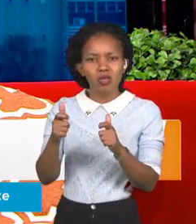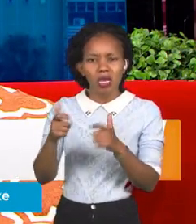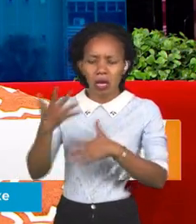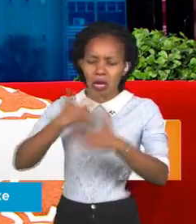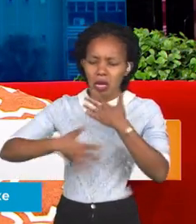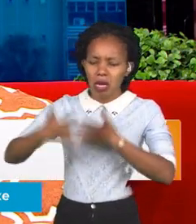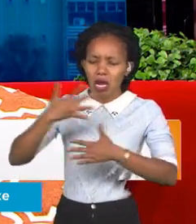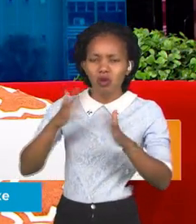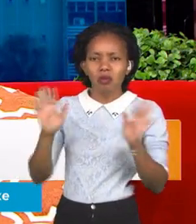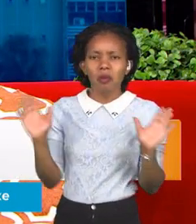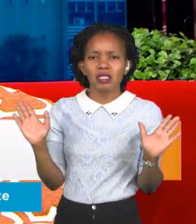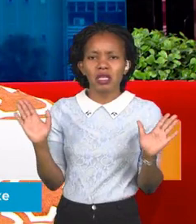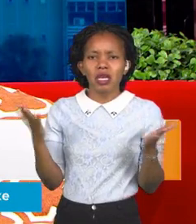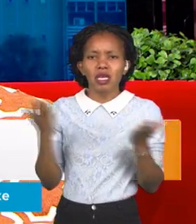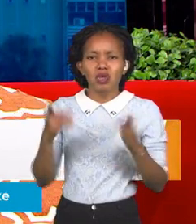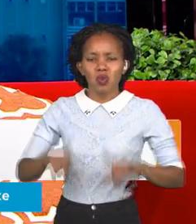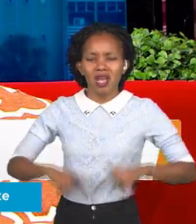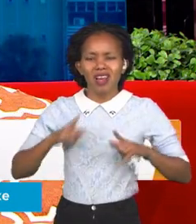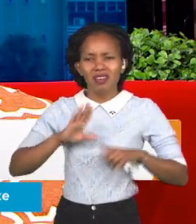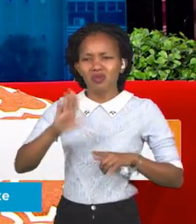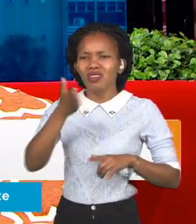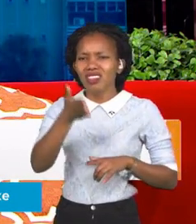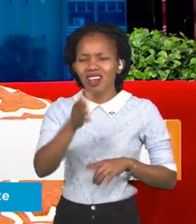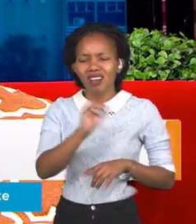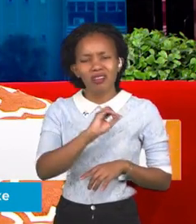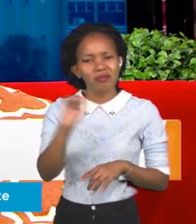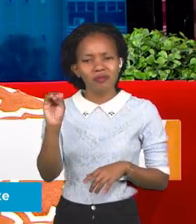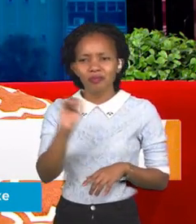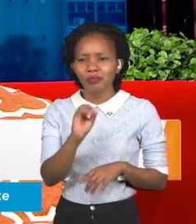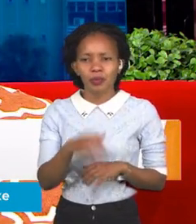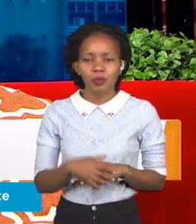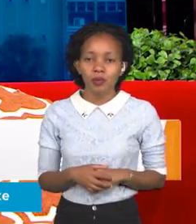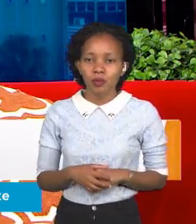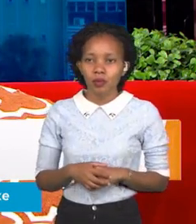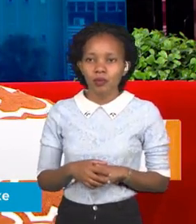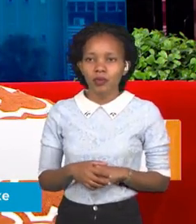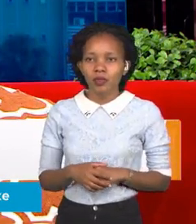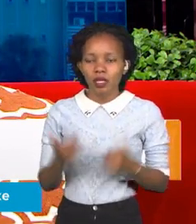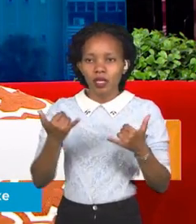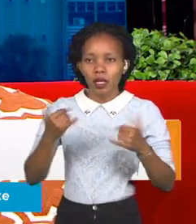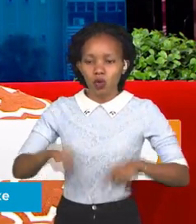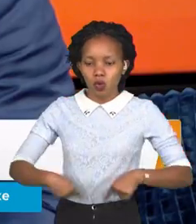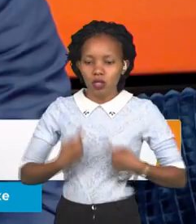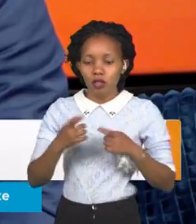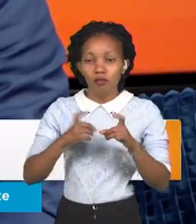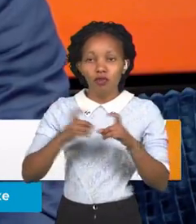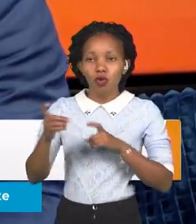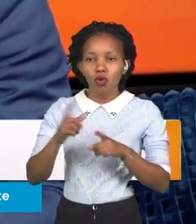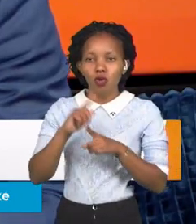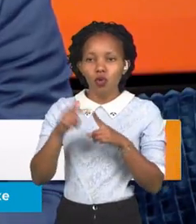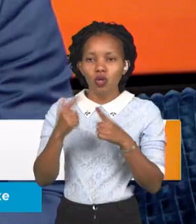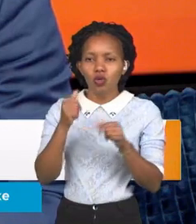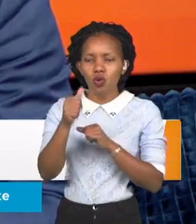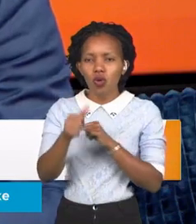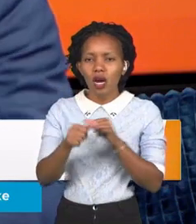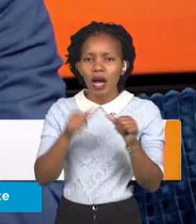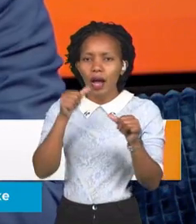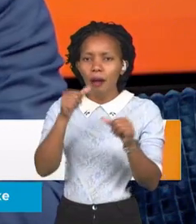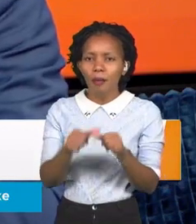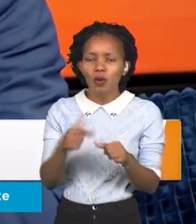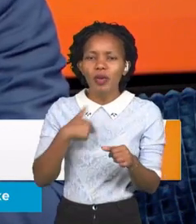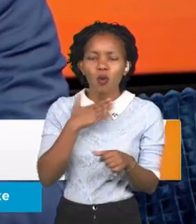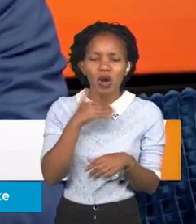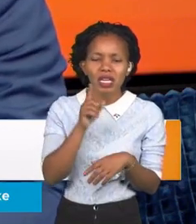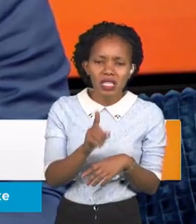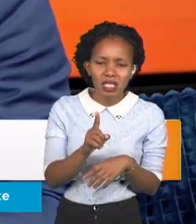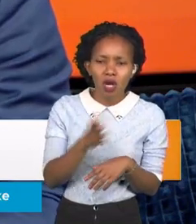Absolutely. It is not where you should live your life. Mm-hmm. Okay. Now, Charlotte, self-control. Yes. When you talk about, I deserve this, I deserve